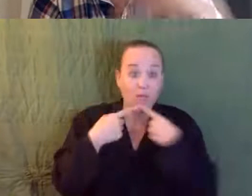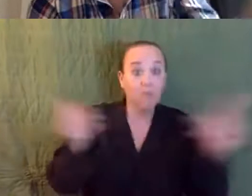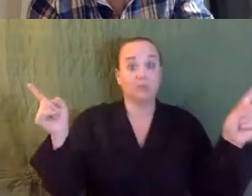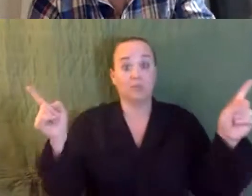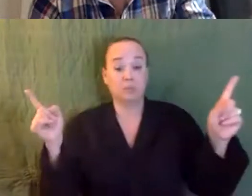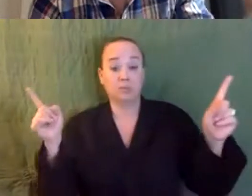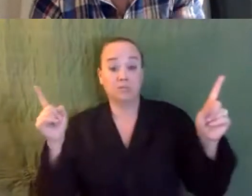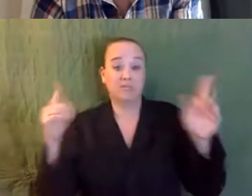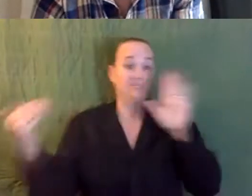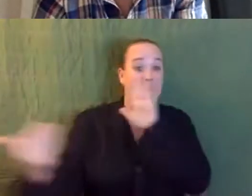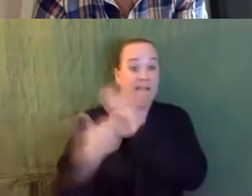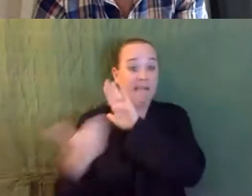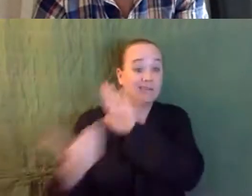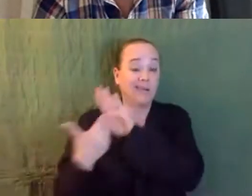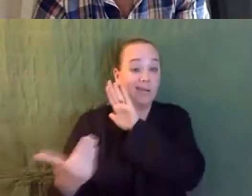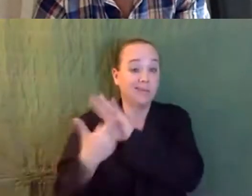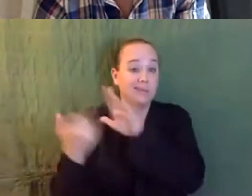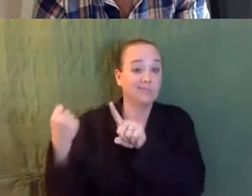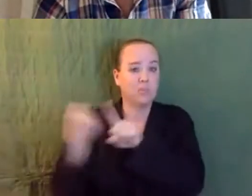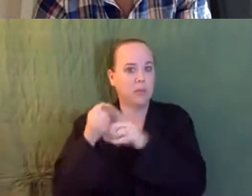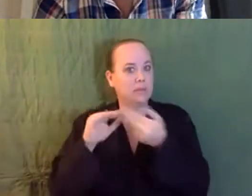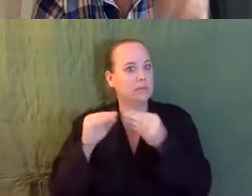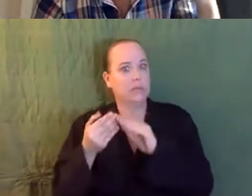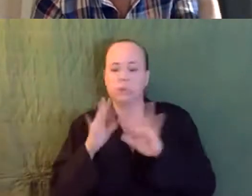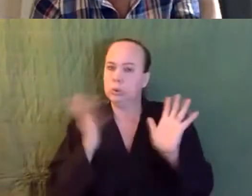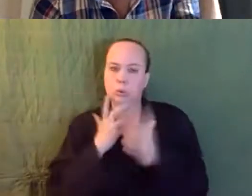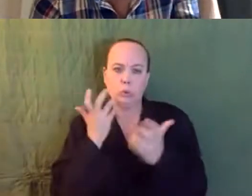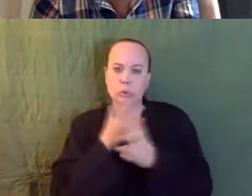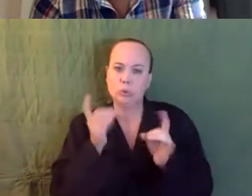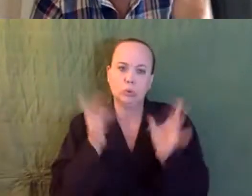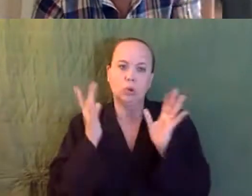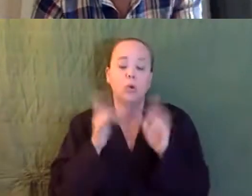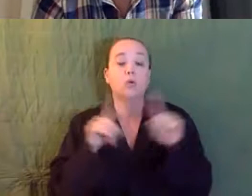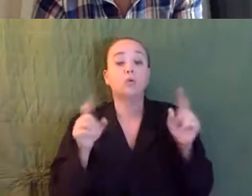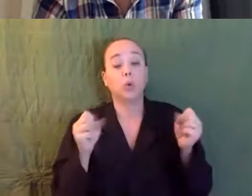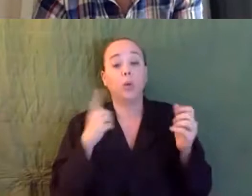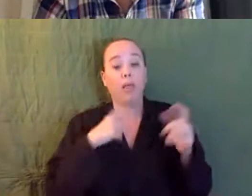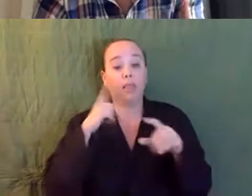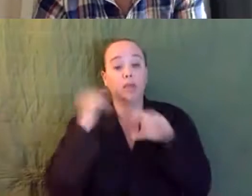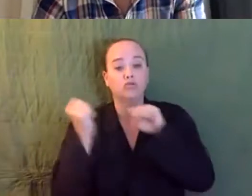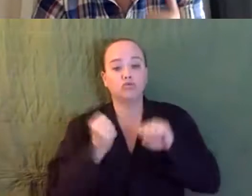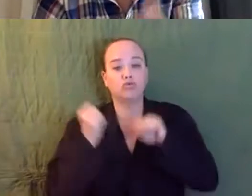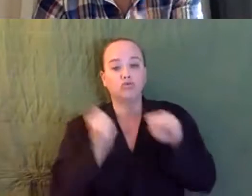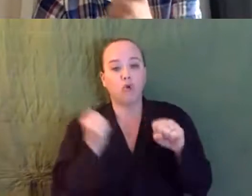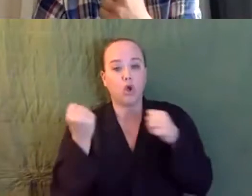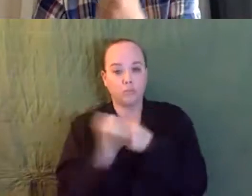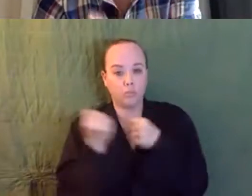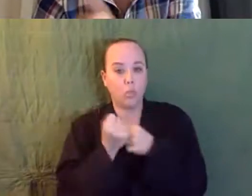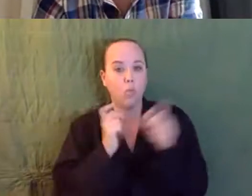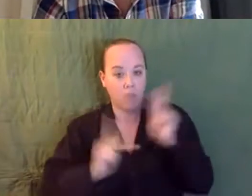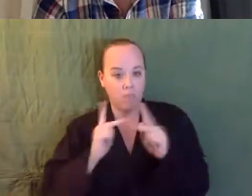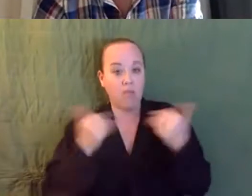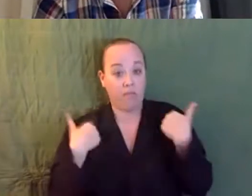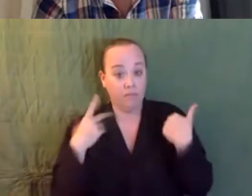it and its impact on the city overall. So I think that by strongly supporting what people living